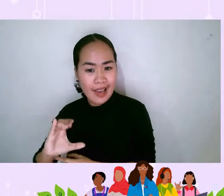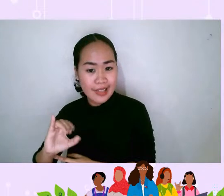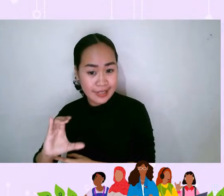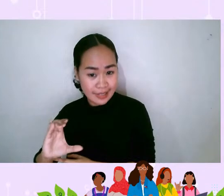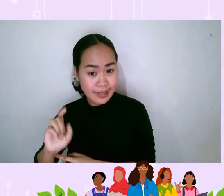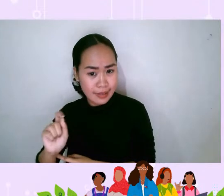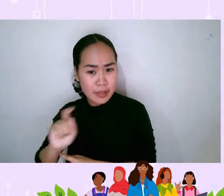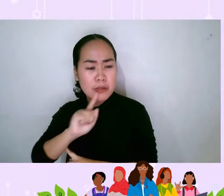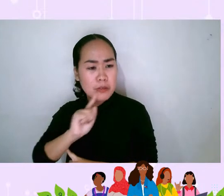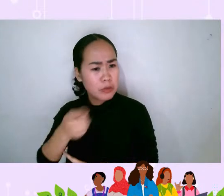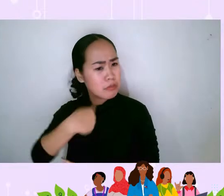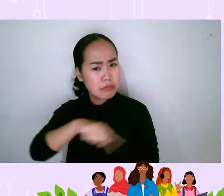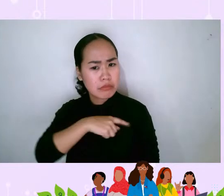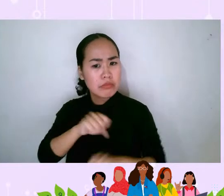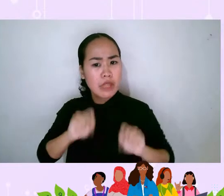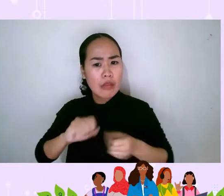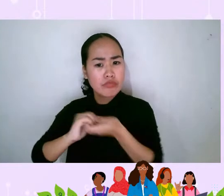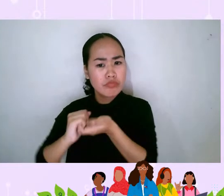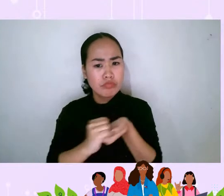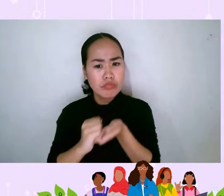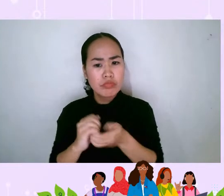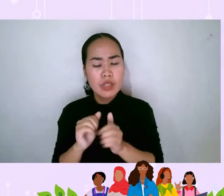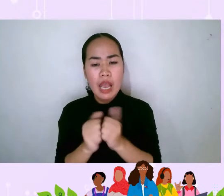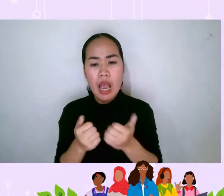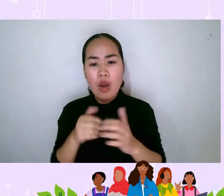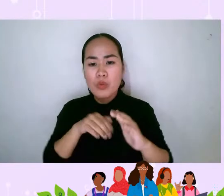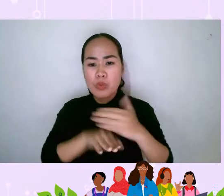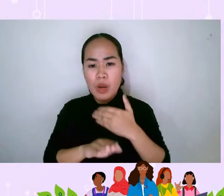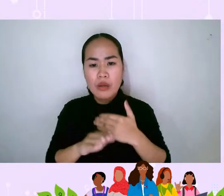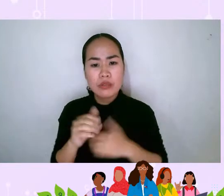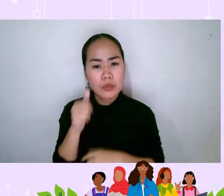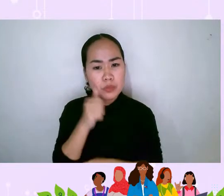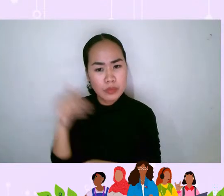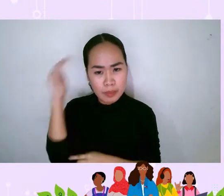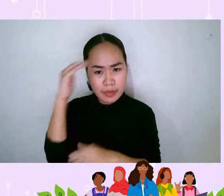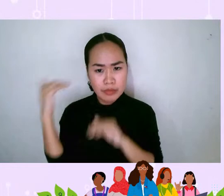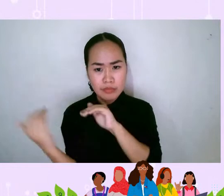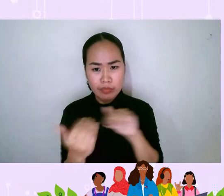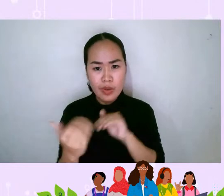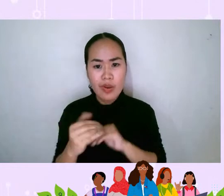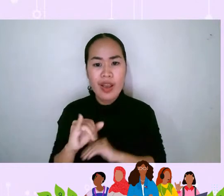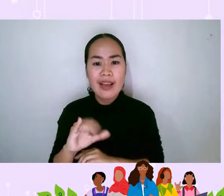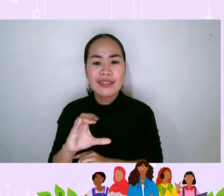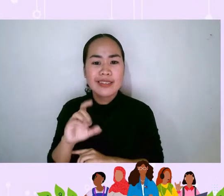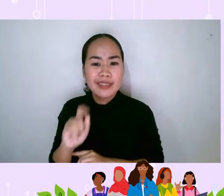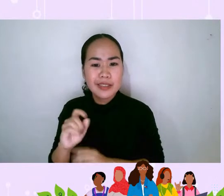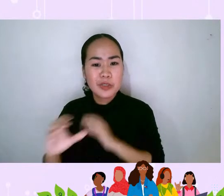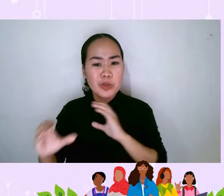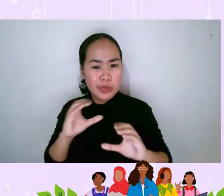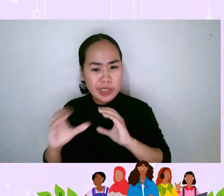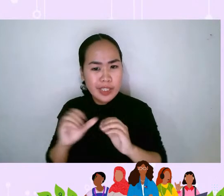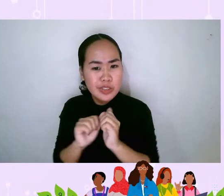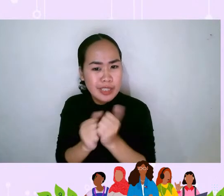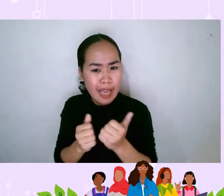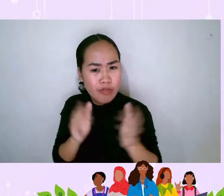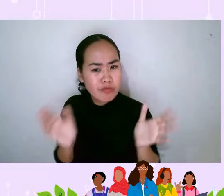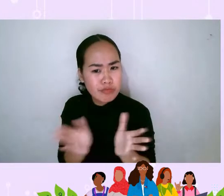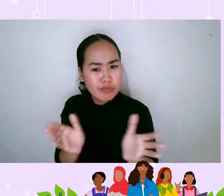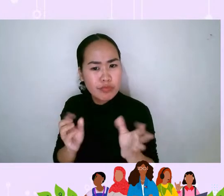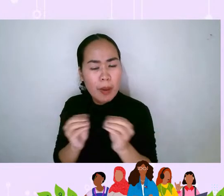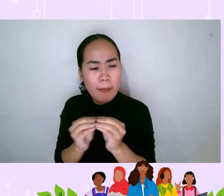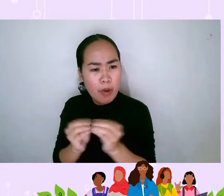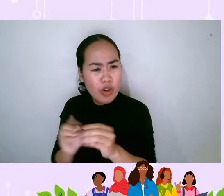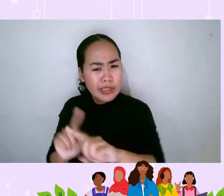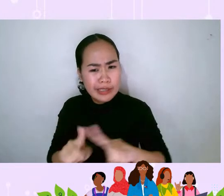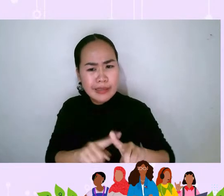to eliminate barriers for women's equal access to ICT. Let us enhance communication infrastructure in geographically